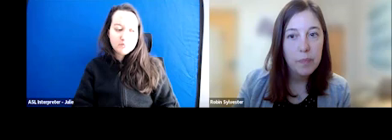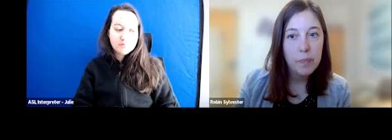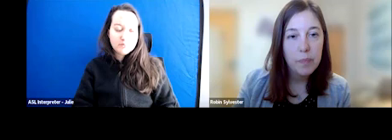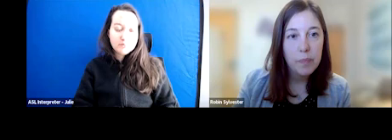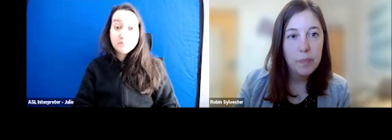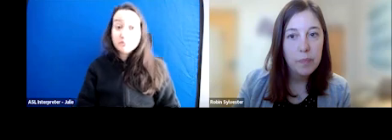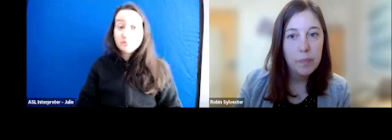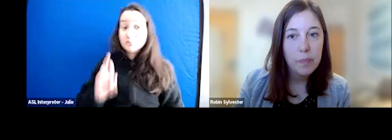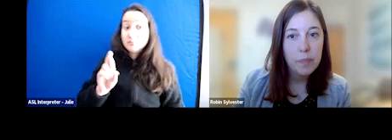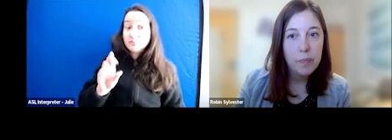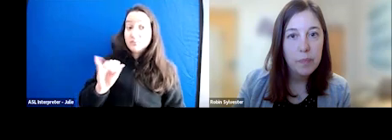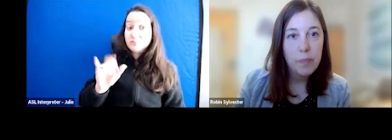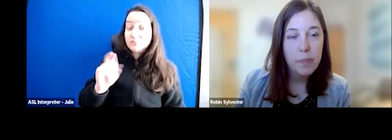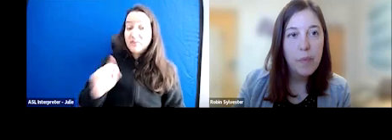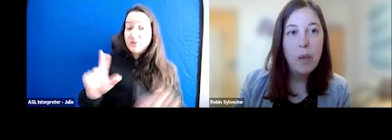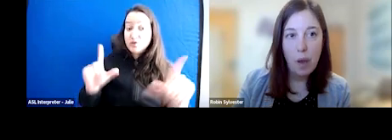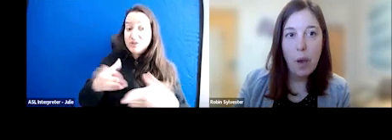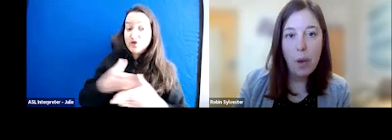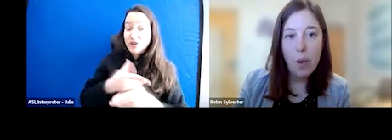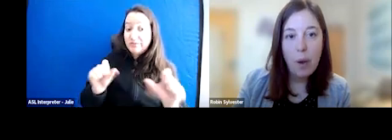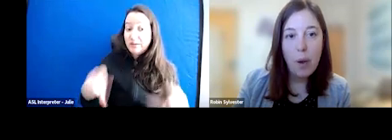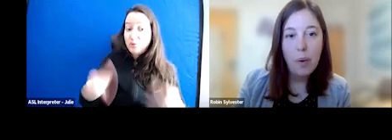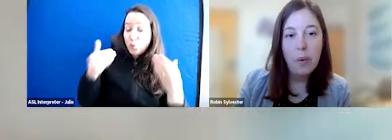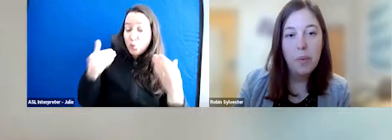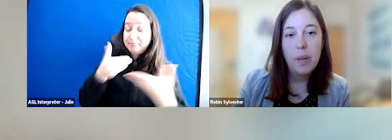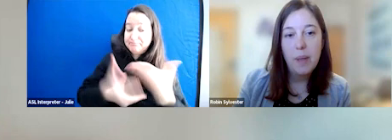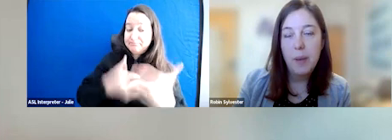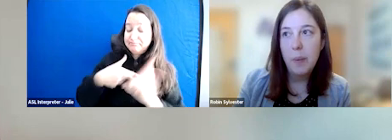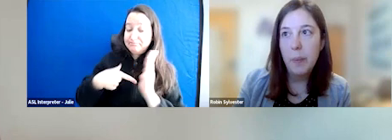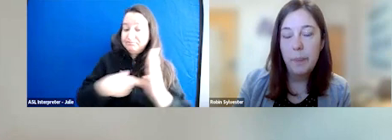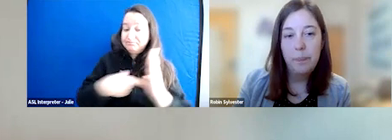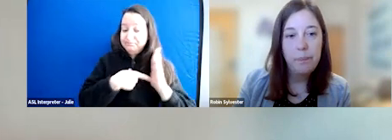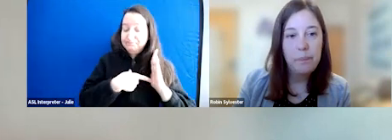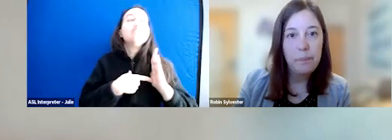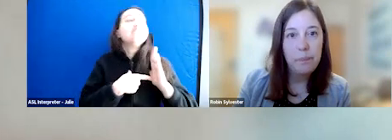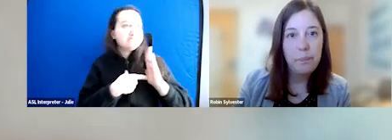Robin, you should have screen share ability if you want to walk through. Okay, great, thank you.